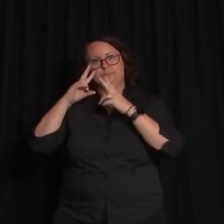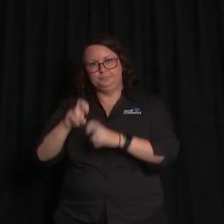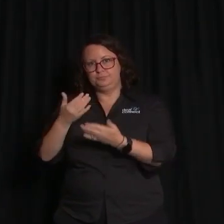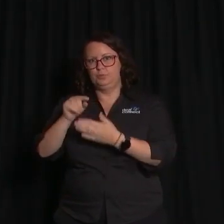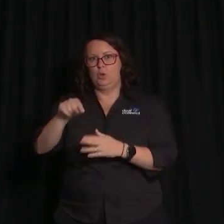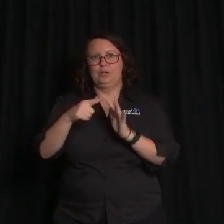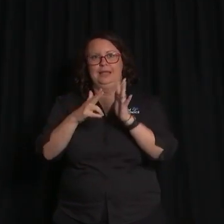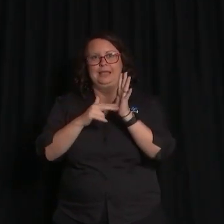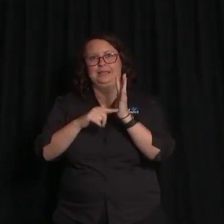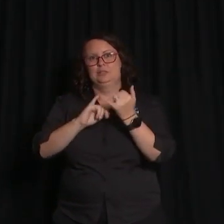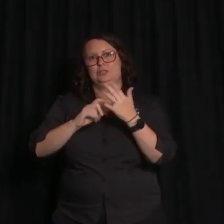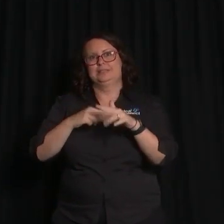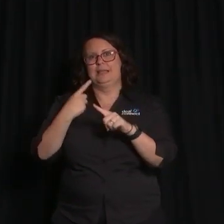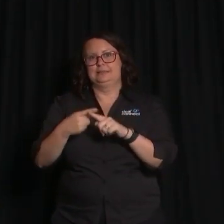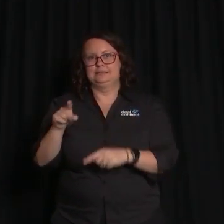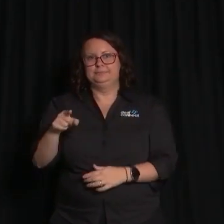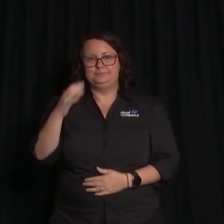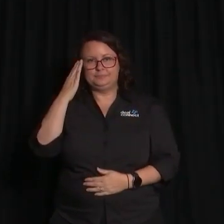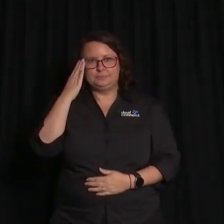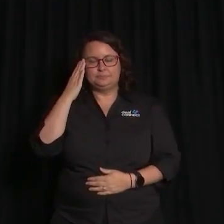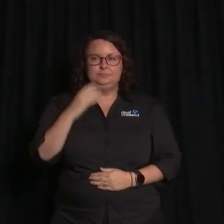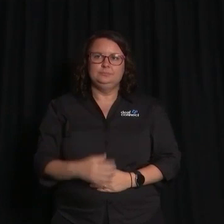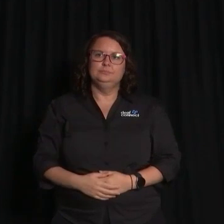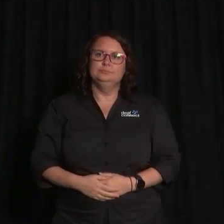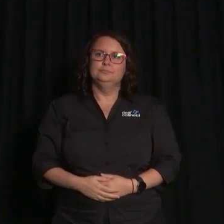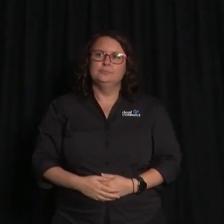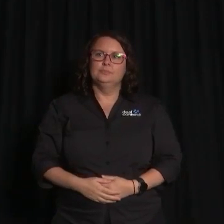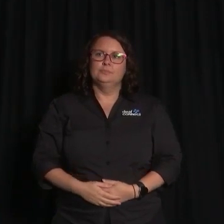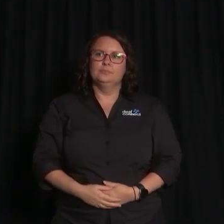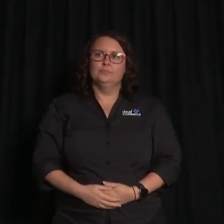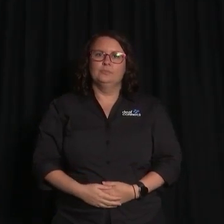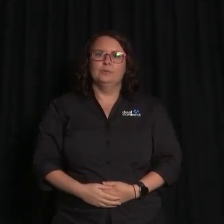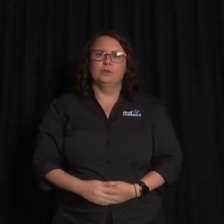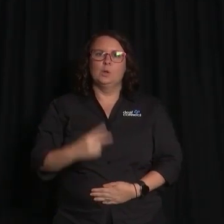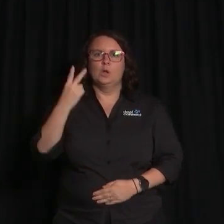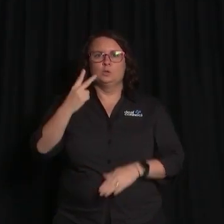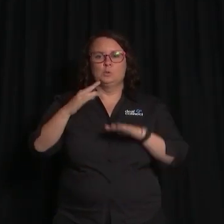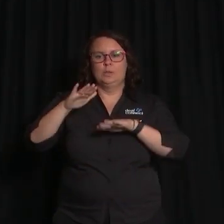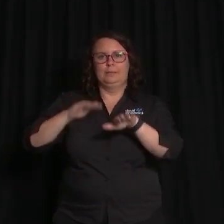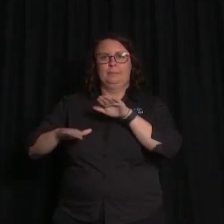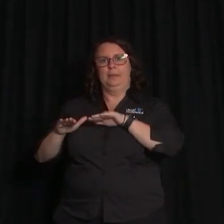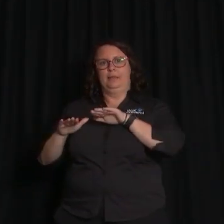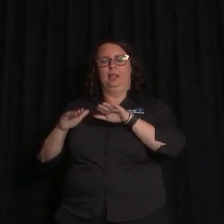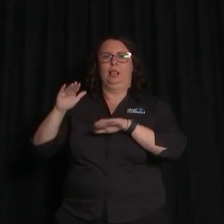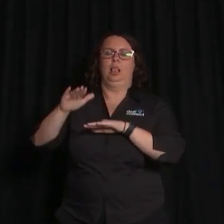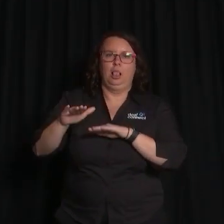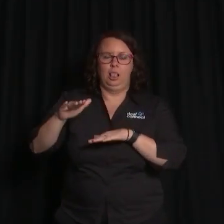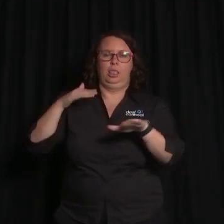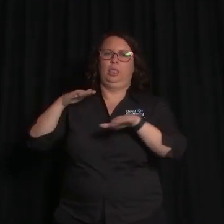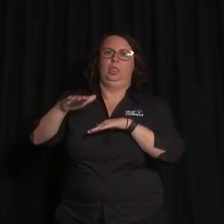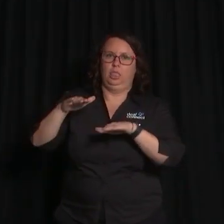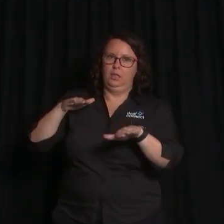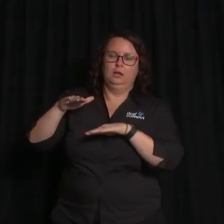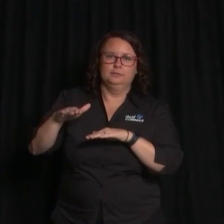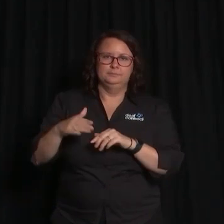fill. So, 2 steps forwards, and maybe many steps backwards sometimes,